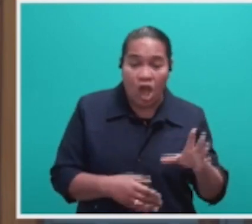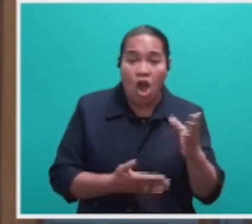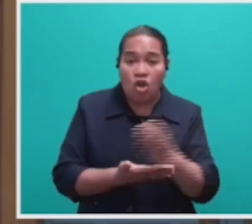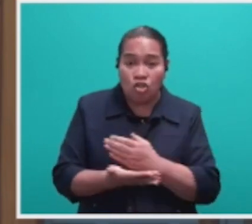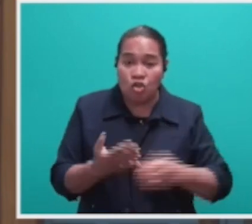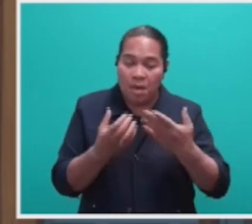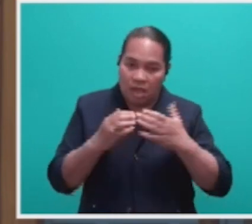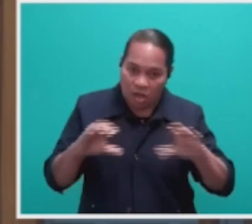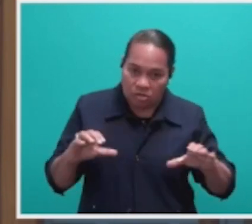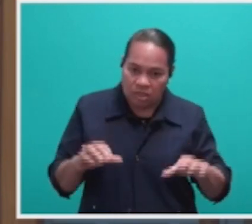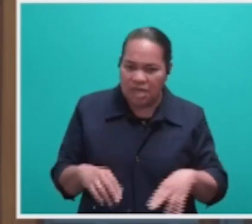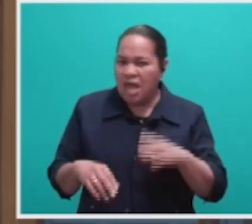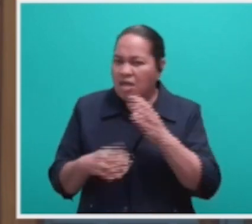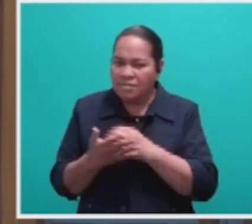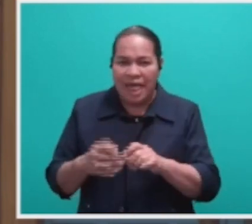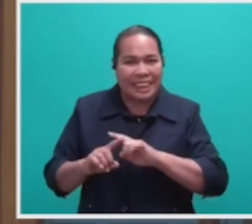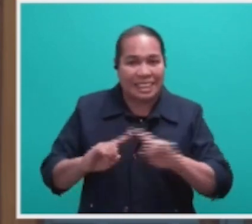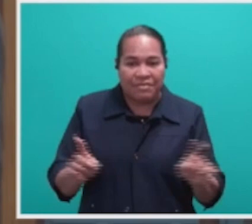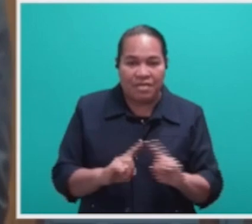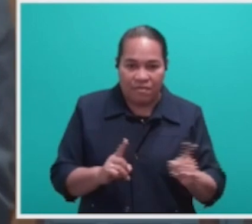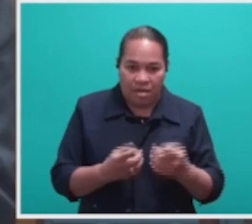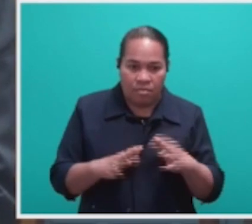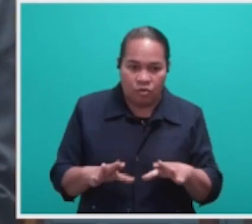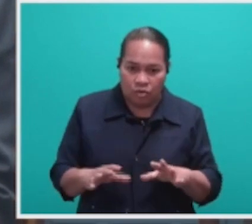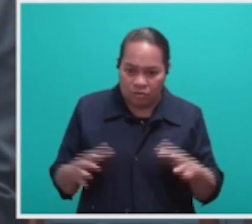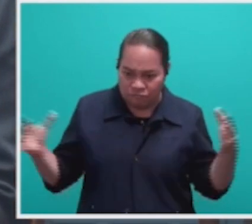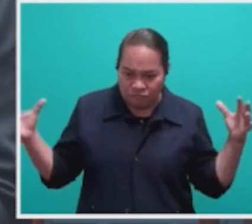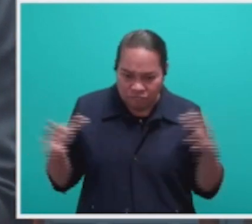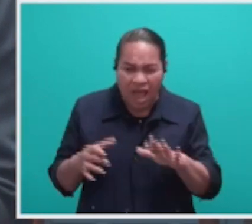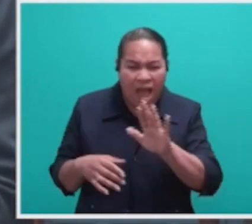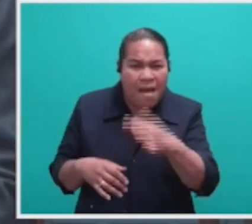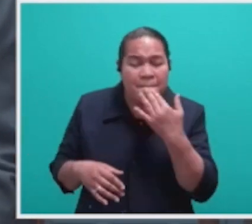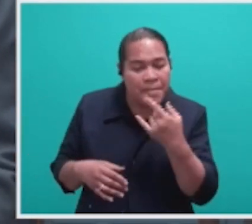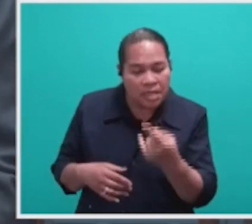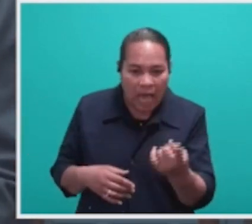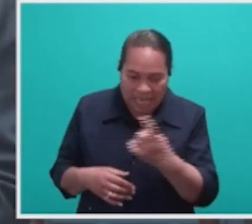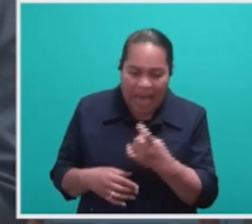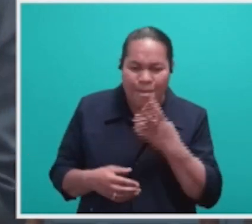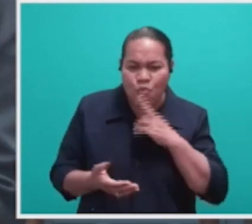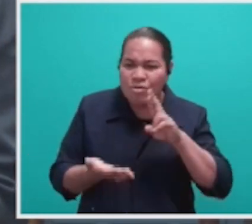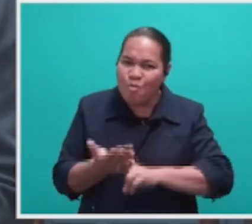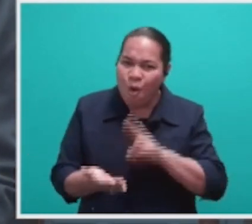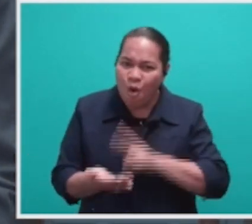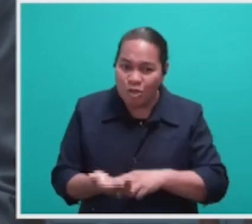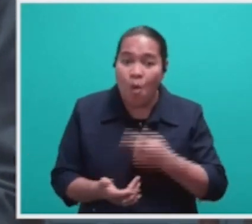and other agencies pleaded to the public to come forward and report the matter to